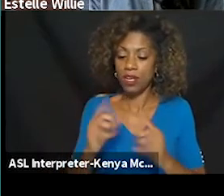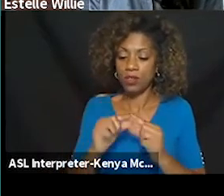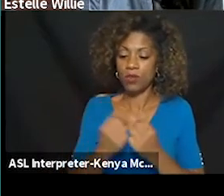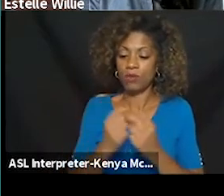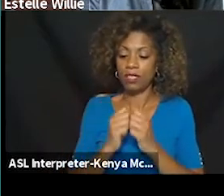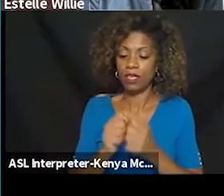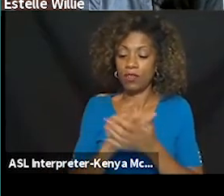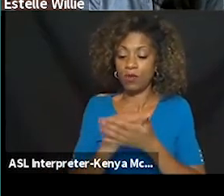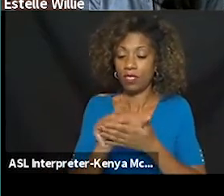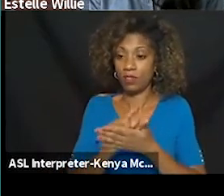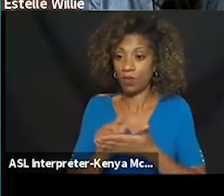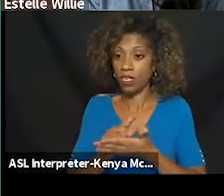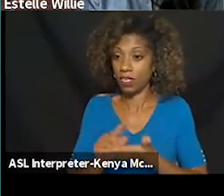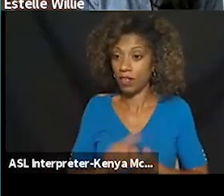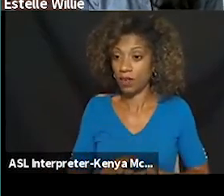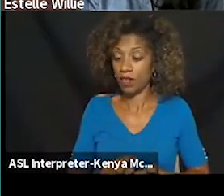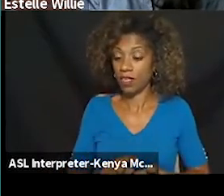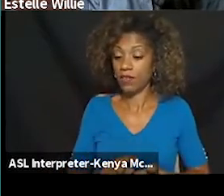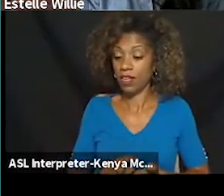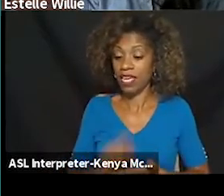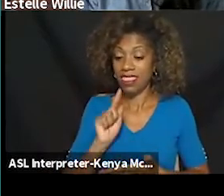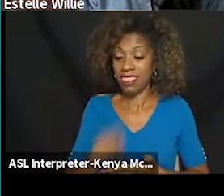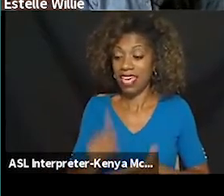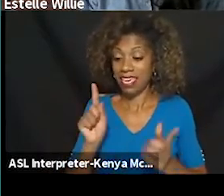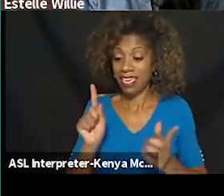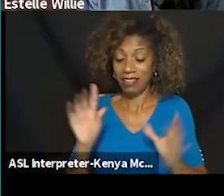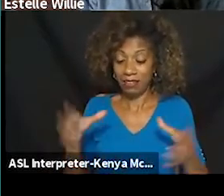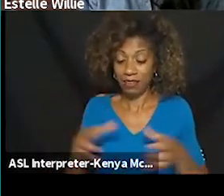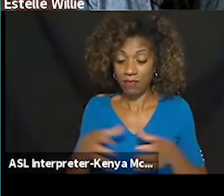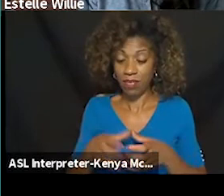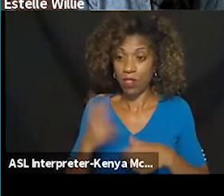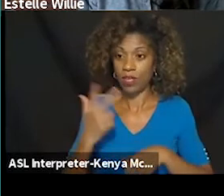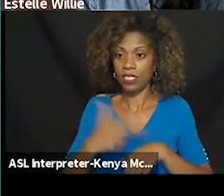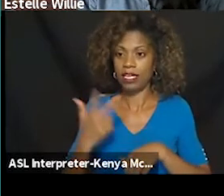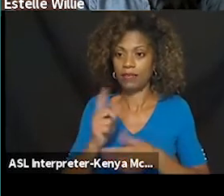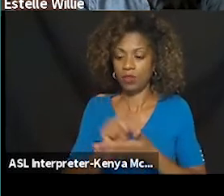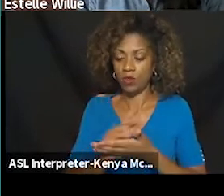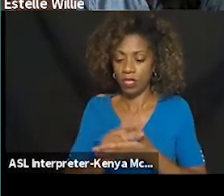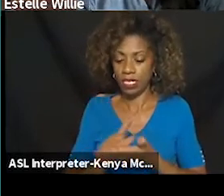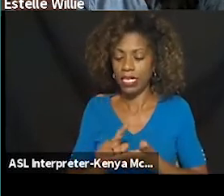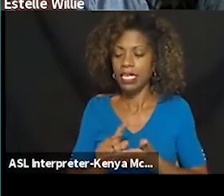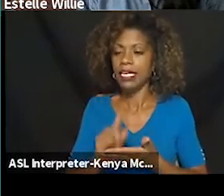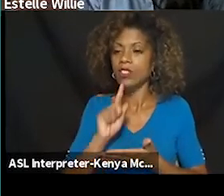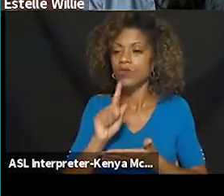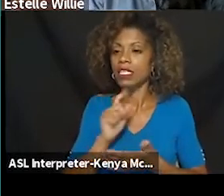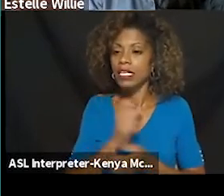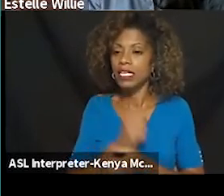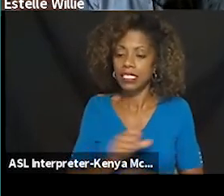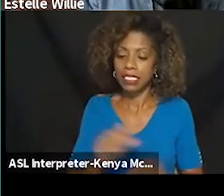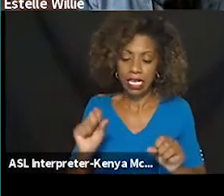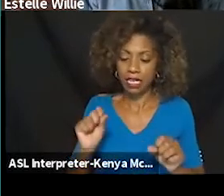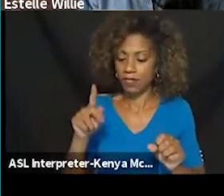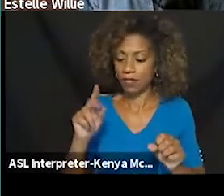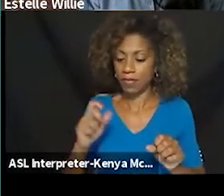they meet 3 times a week to talk. And it's a safe space that we created. It's not